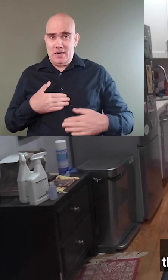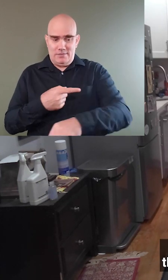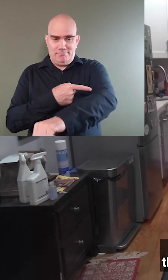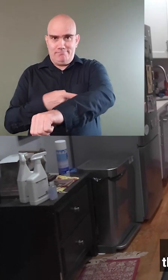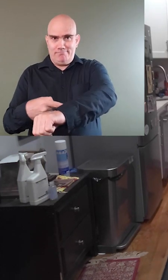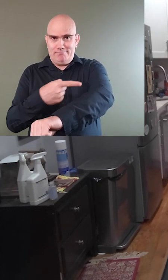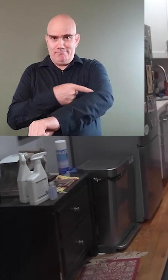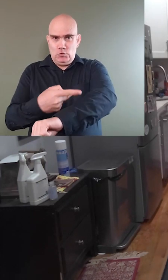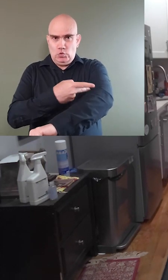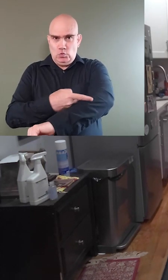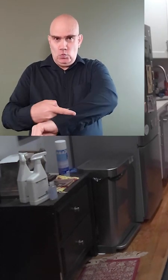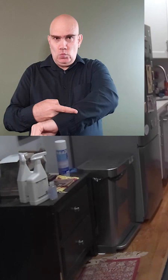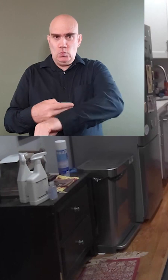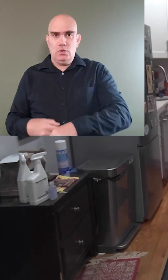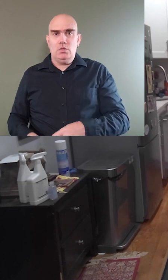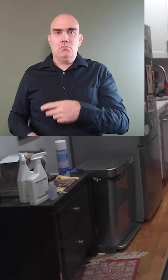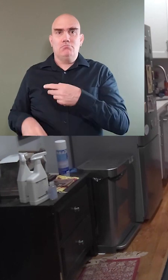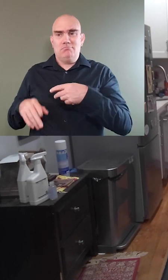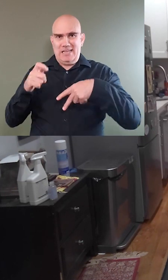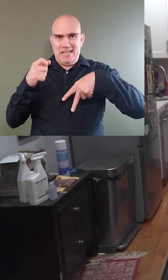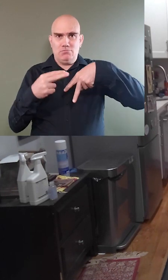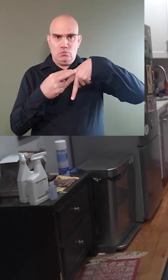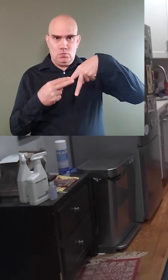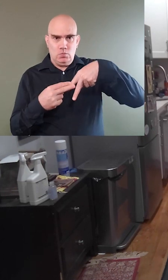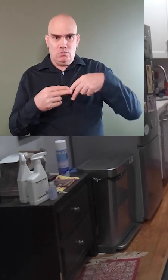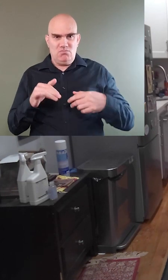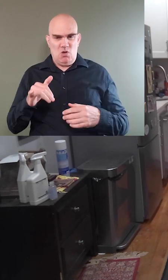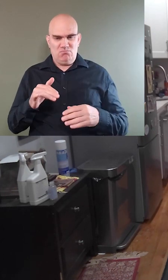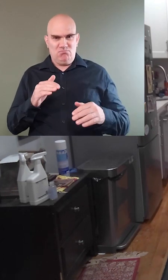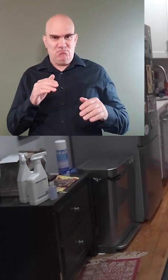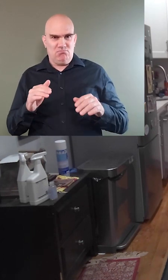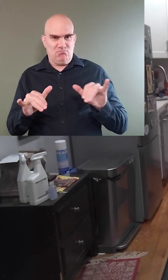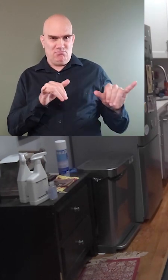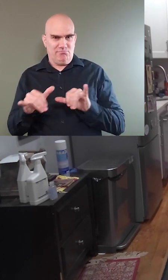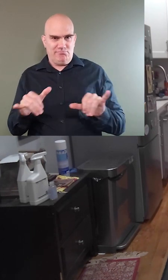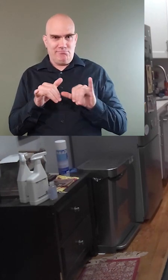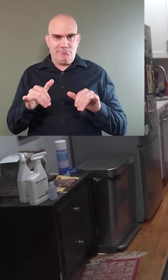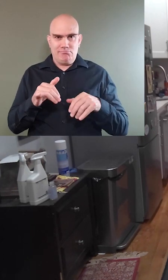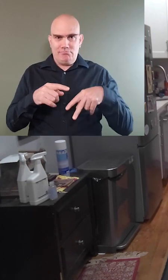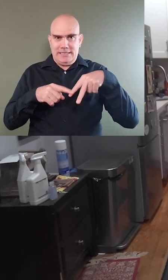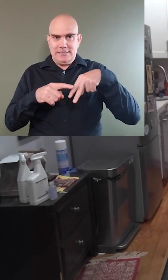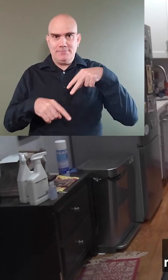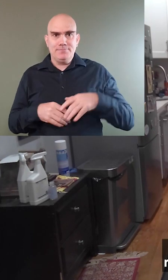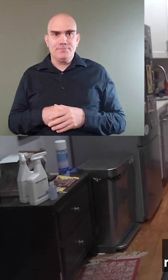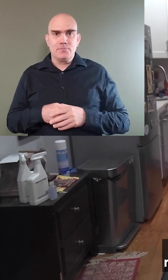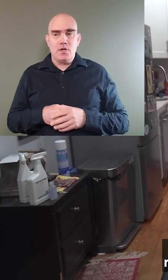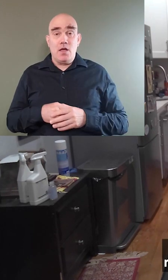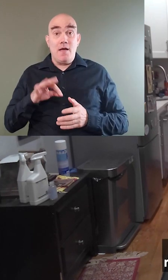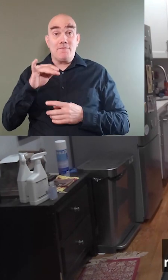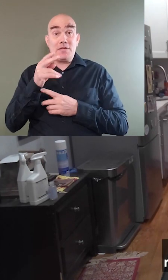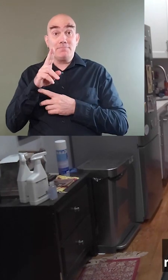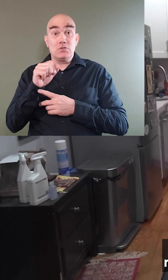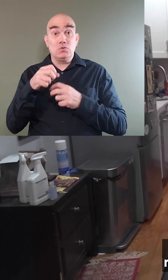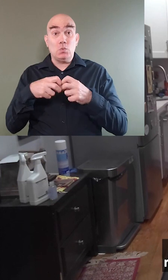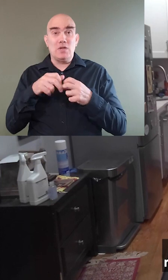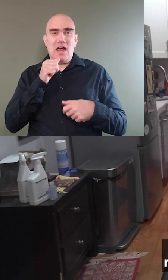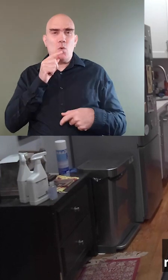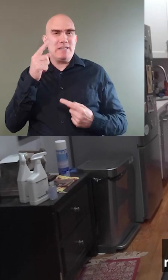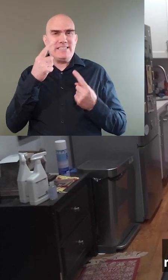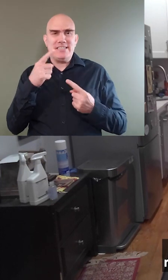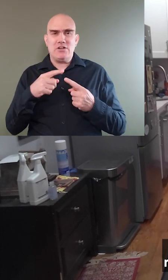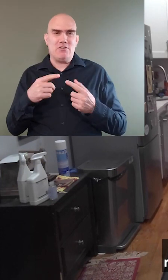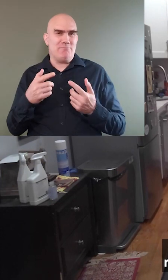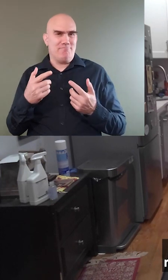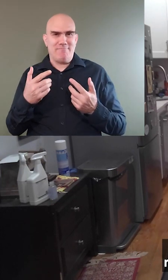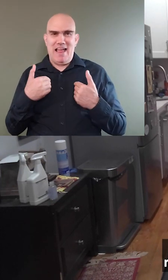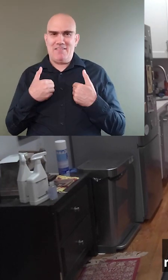our bodies, those analog lower halves of our limbs. Fibrous joints are not really